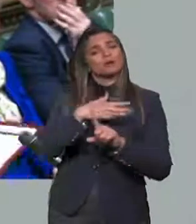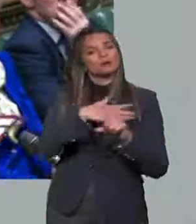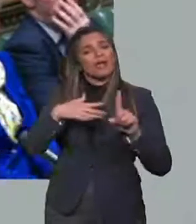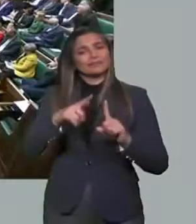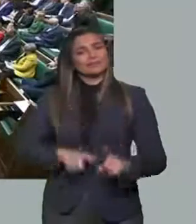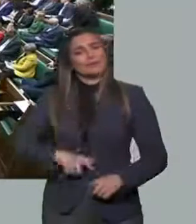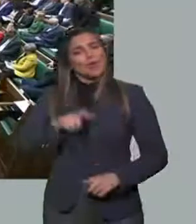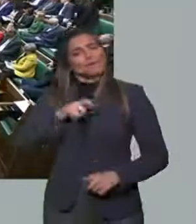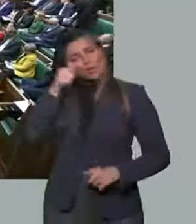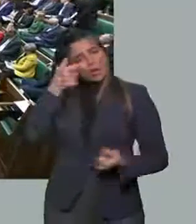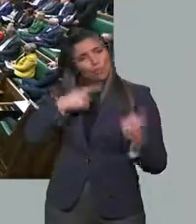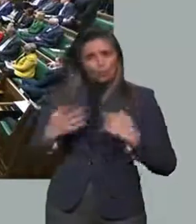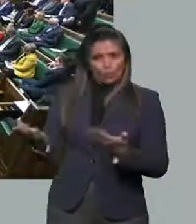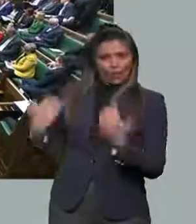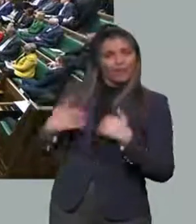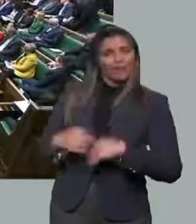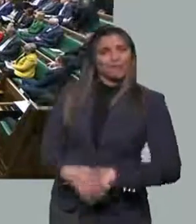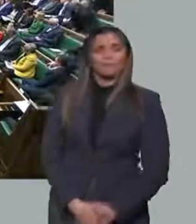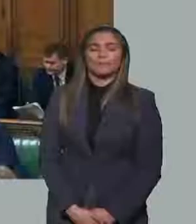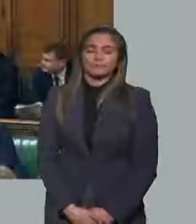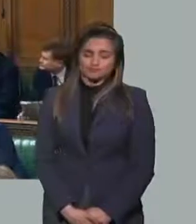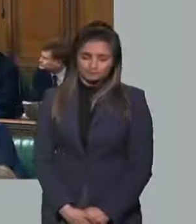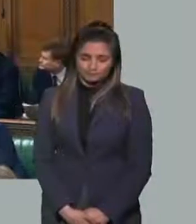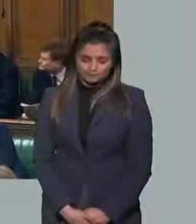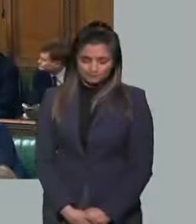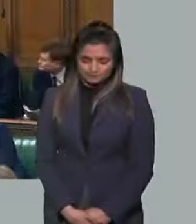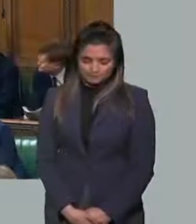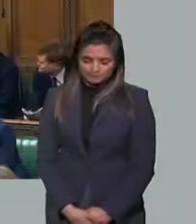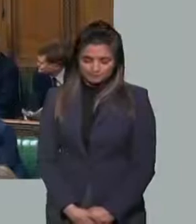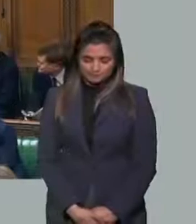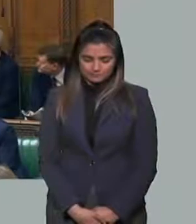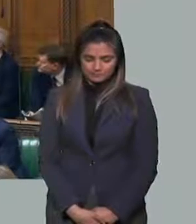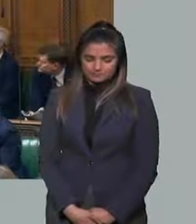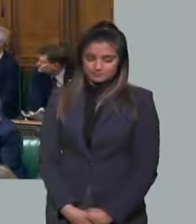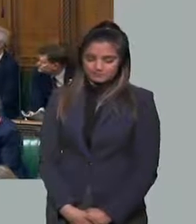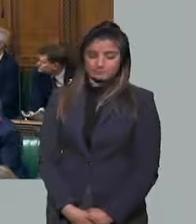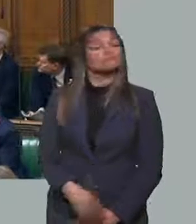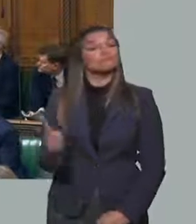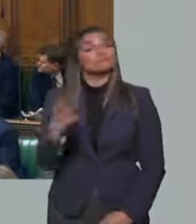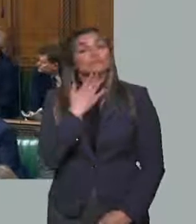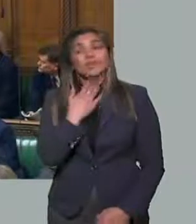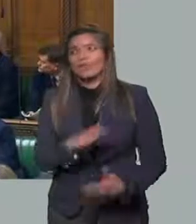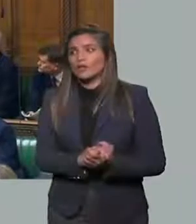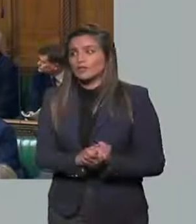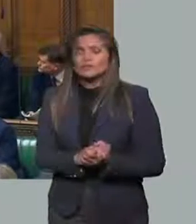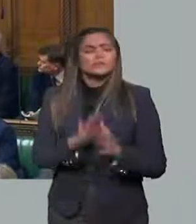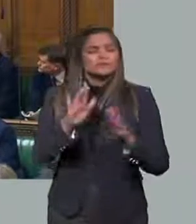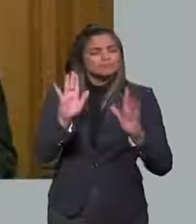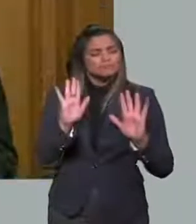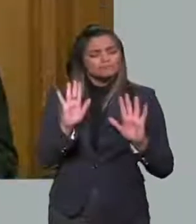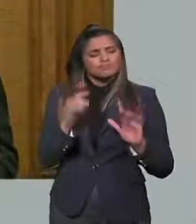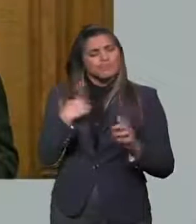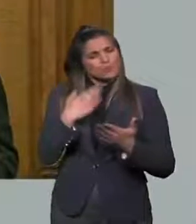of our community. Matt Weston. Thank you, Mr. Speaker. I'm sure the Deputy Prime Minister will agree with me that when it comes